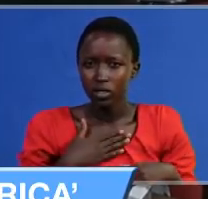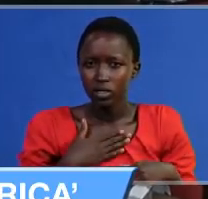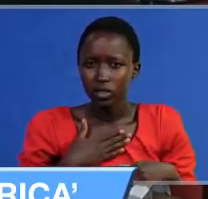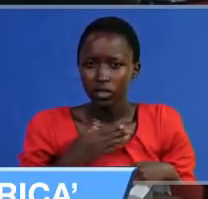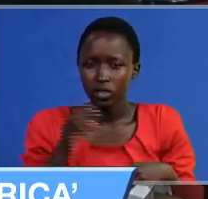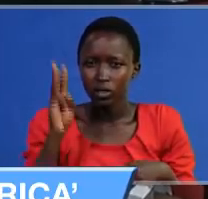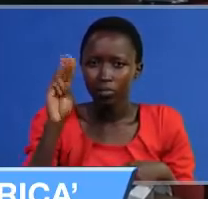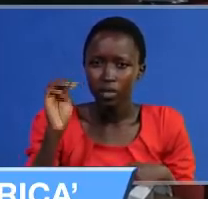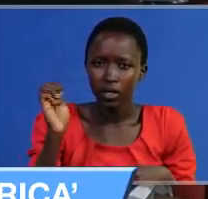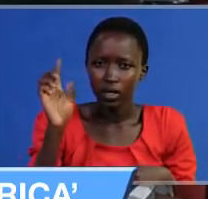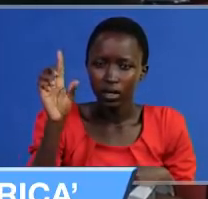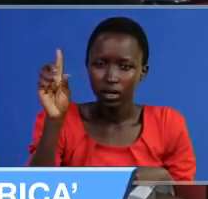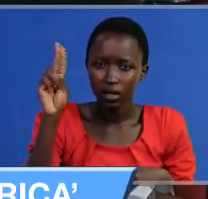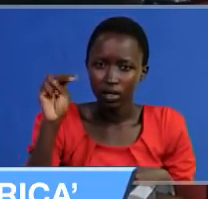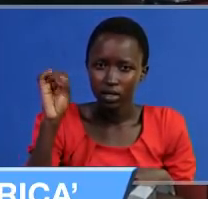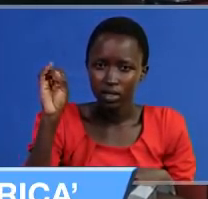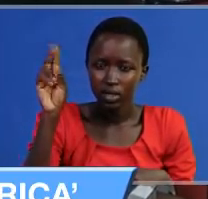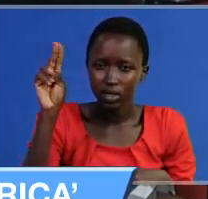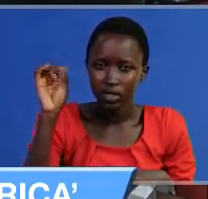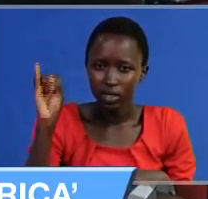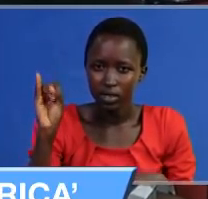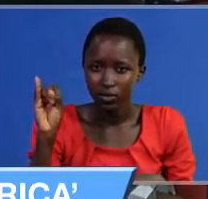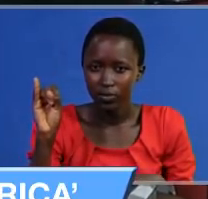called melanin.